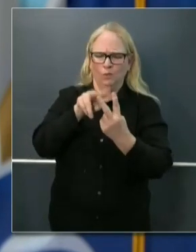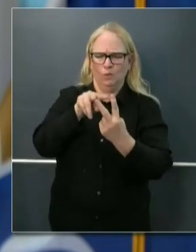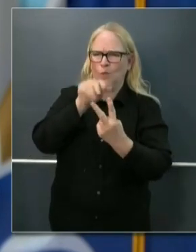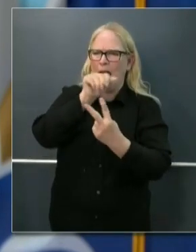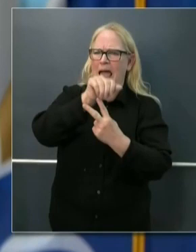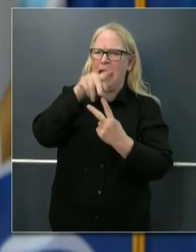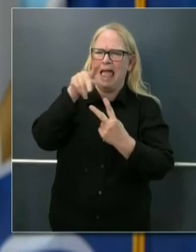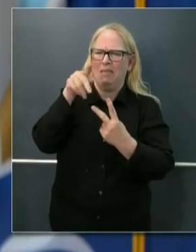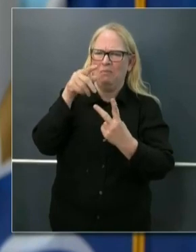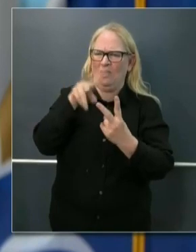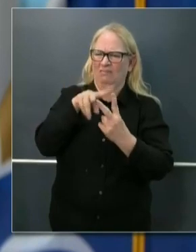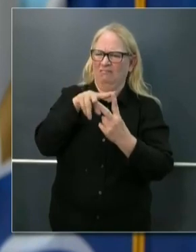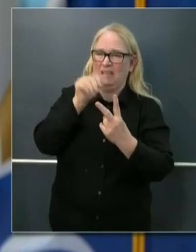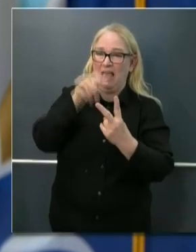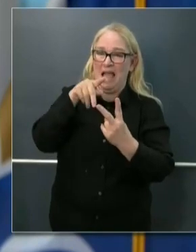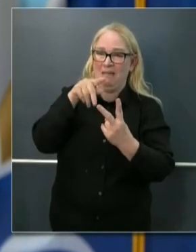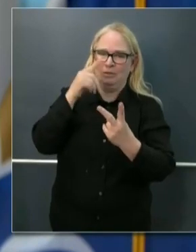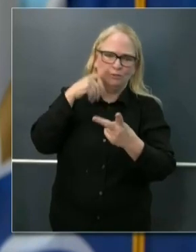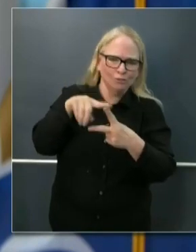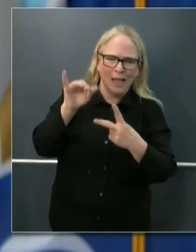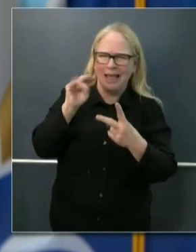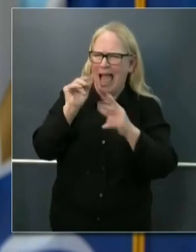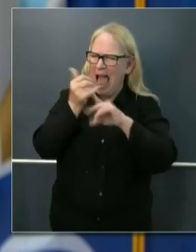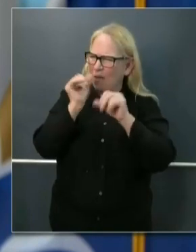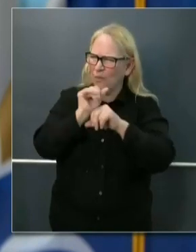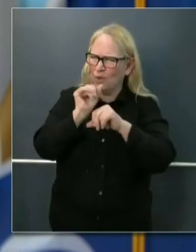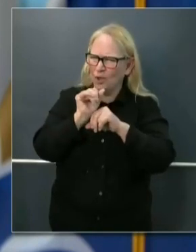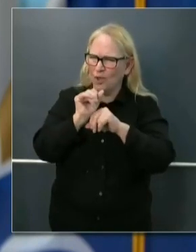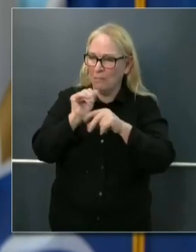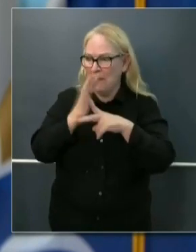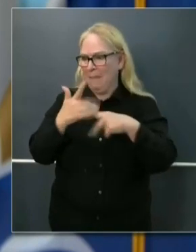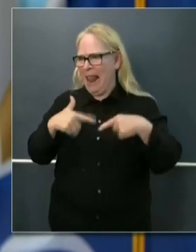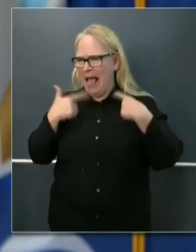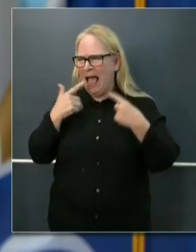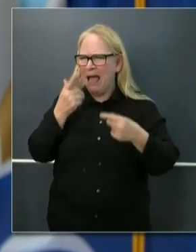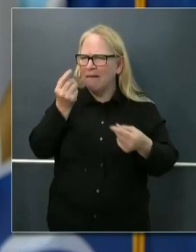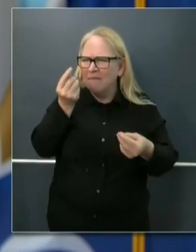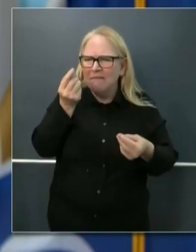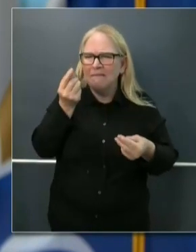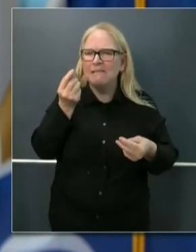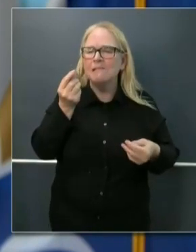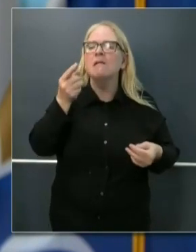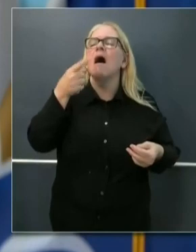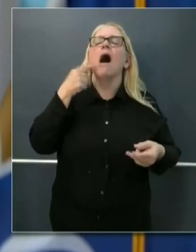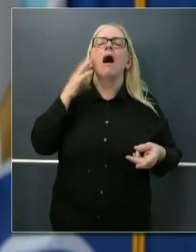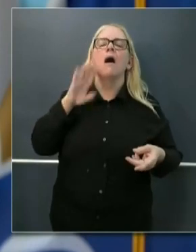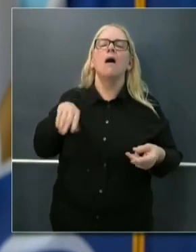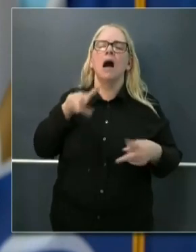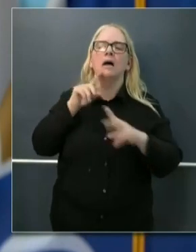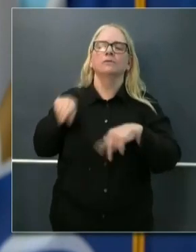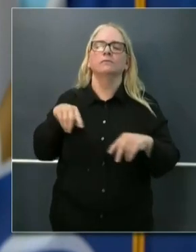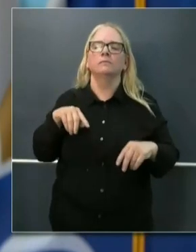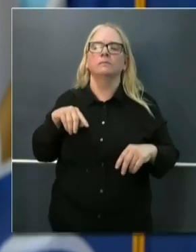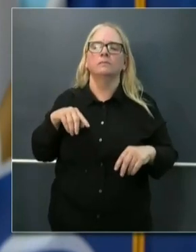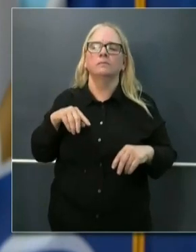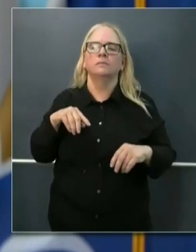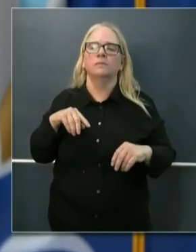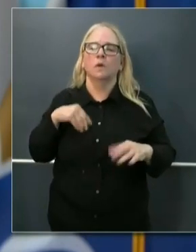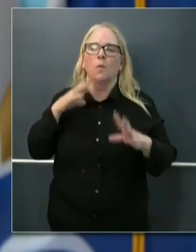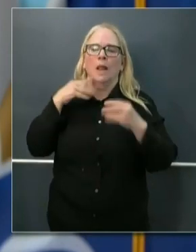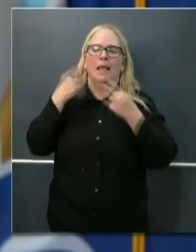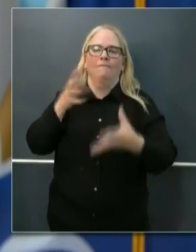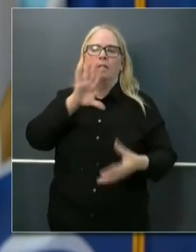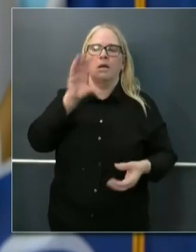when check-in went live and who at the state uses it? Good. I'm going to get you the company's name on those apps. We'll provide that for you. I see